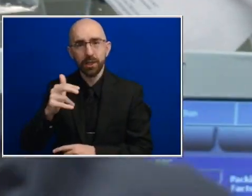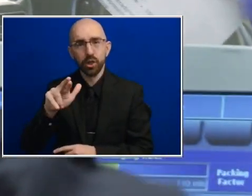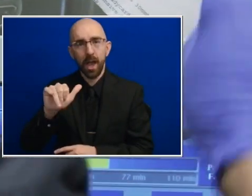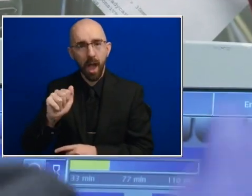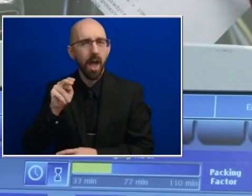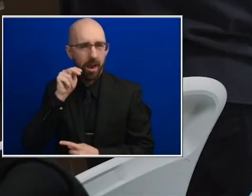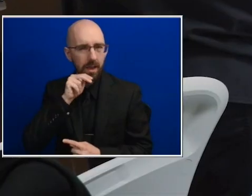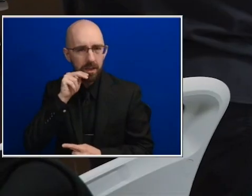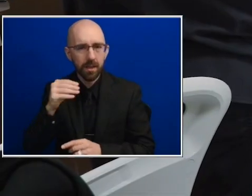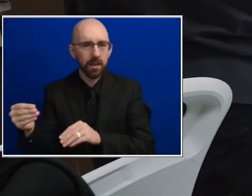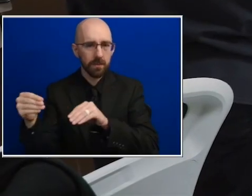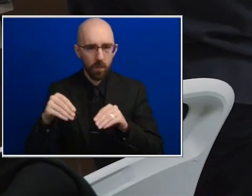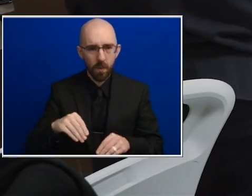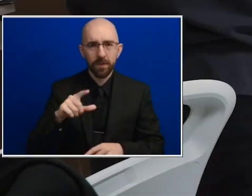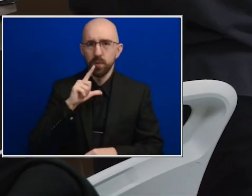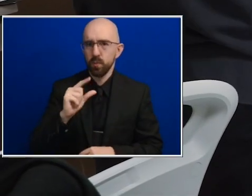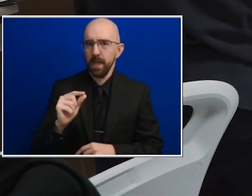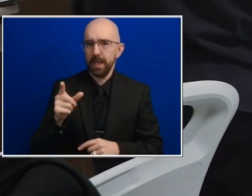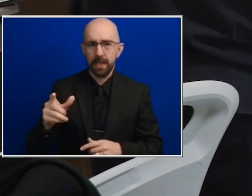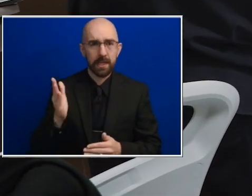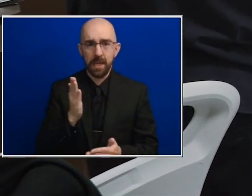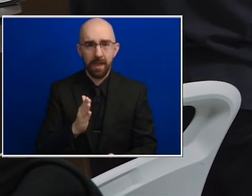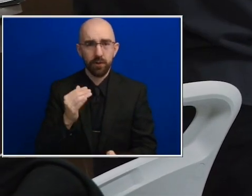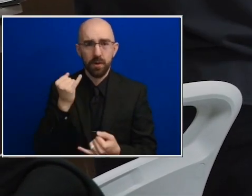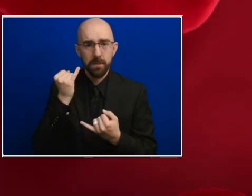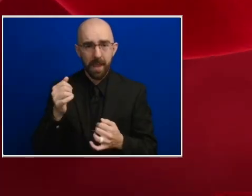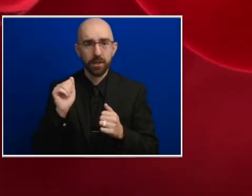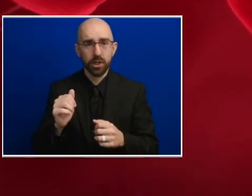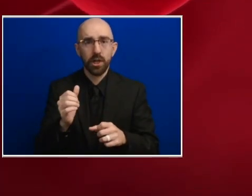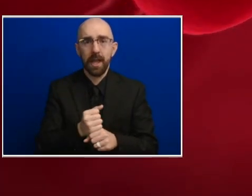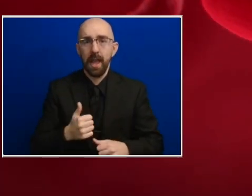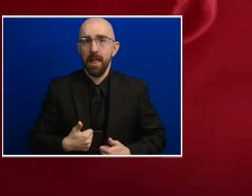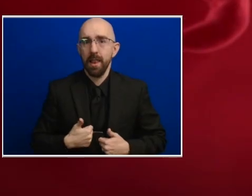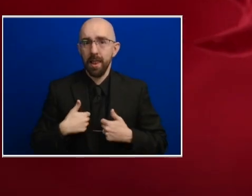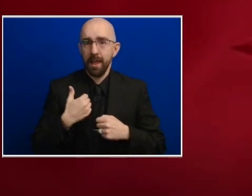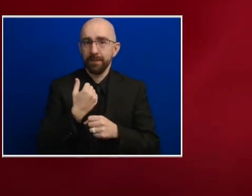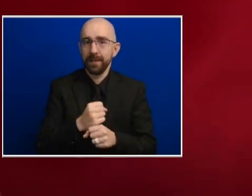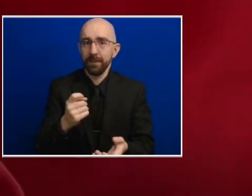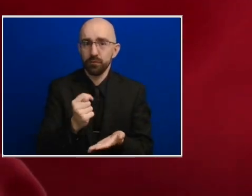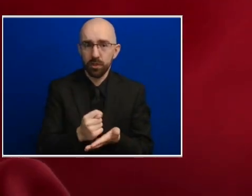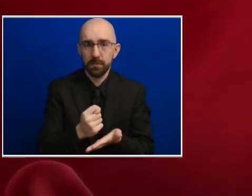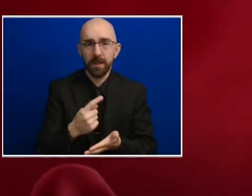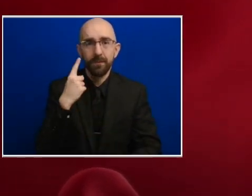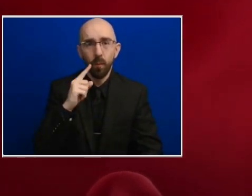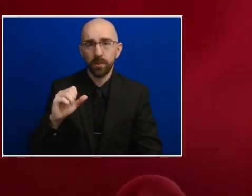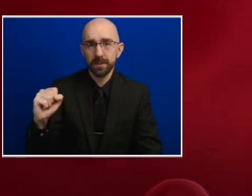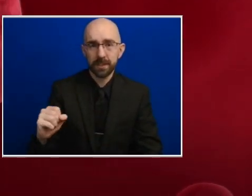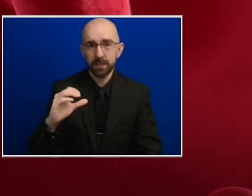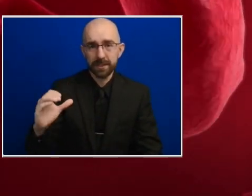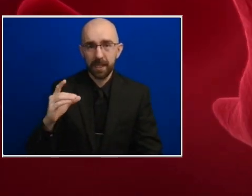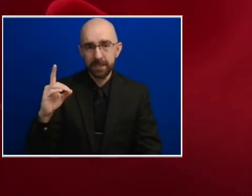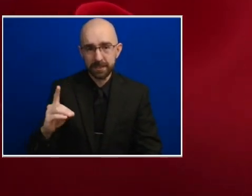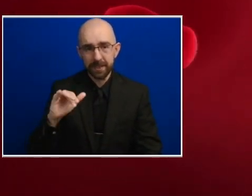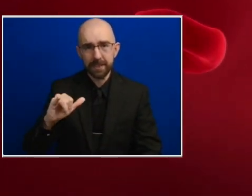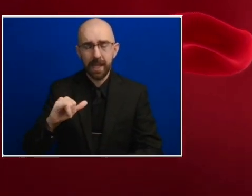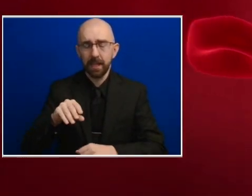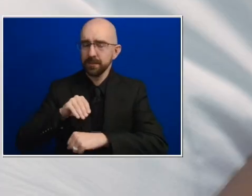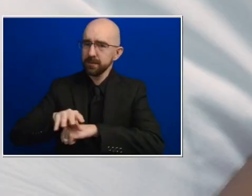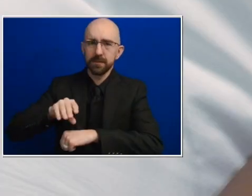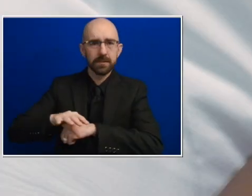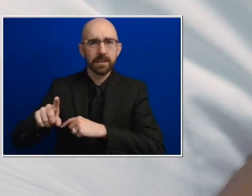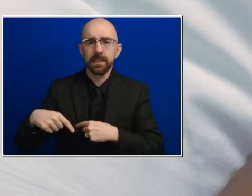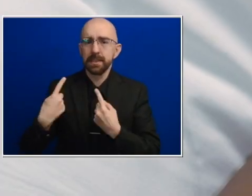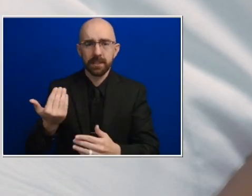day receive a potentially life-saving treatment for the sickle cell disease that's plagued her since birth. I was